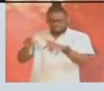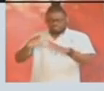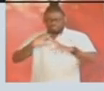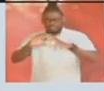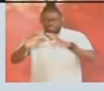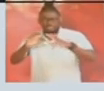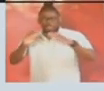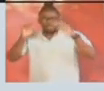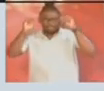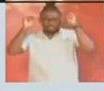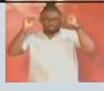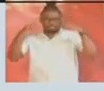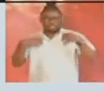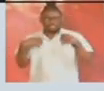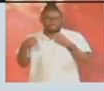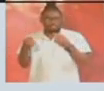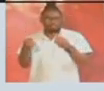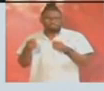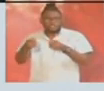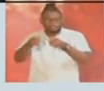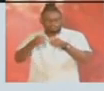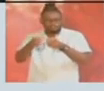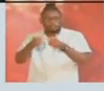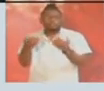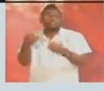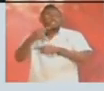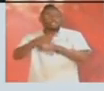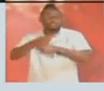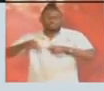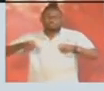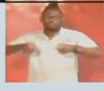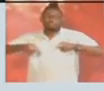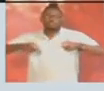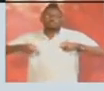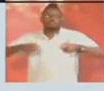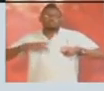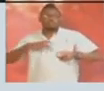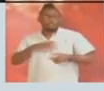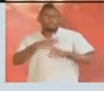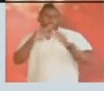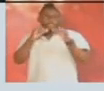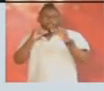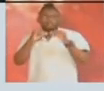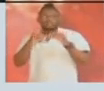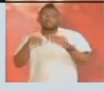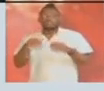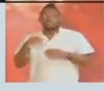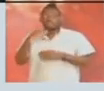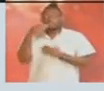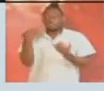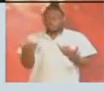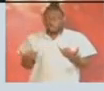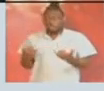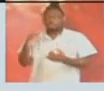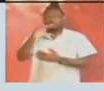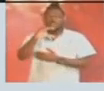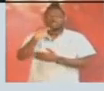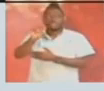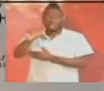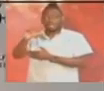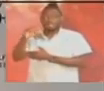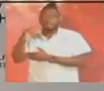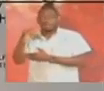and I will be the moderator this morning. We now go to Dr. Parasram, who will present today's clinical